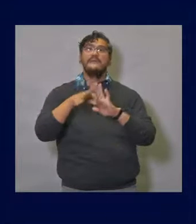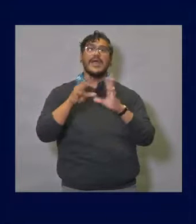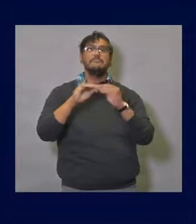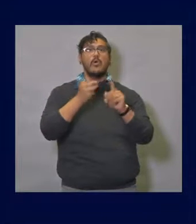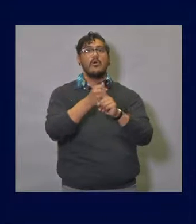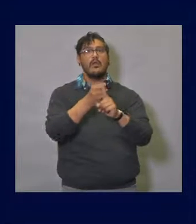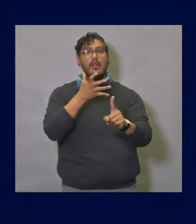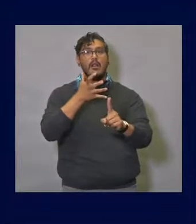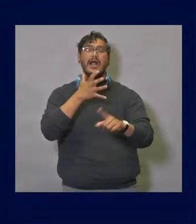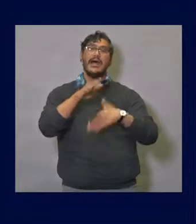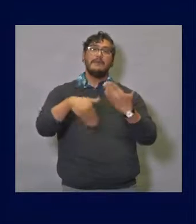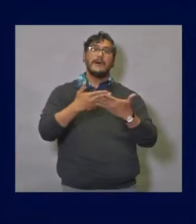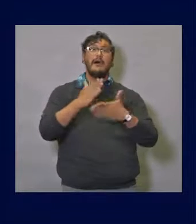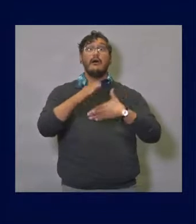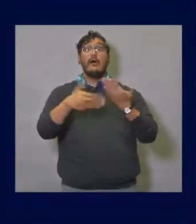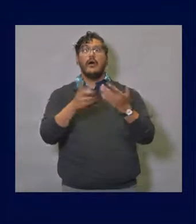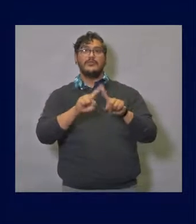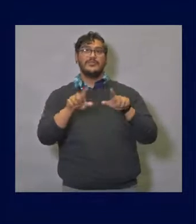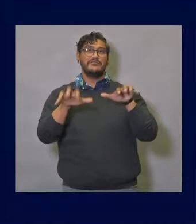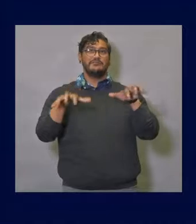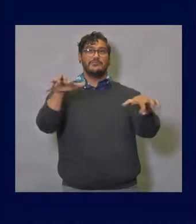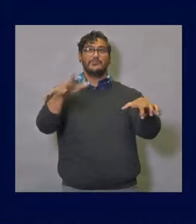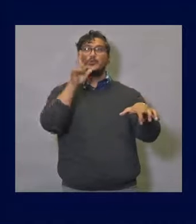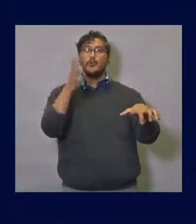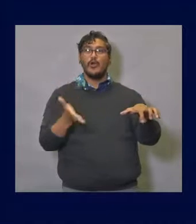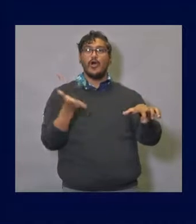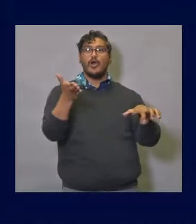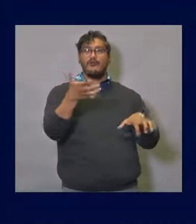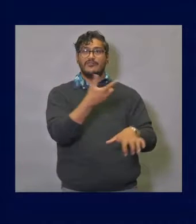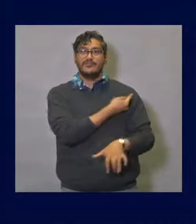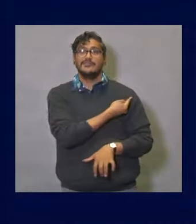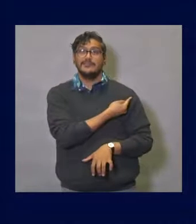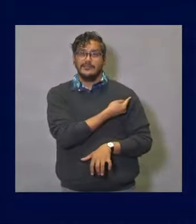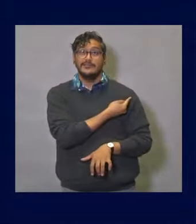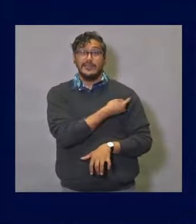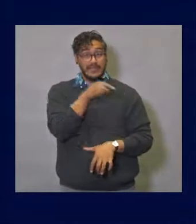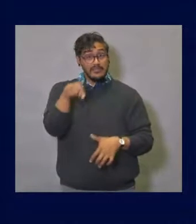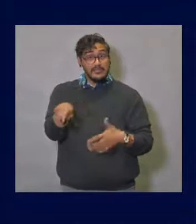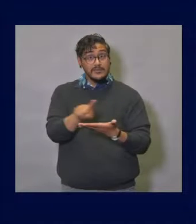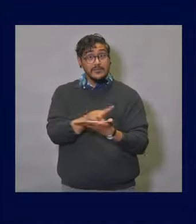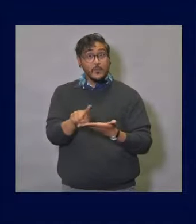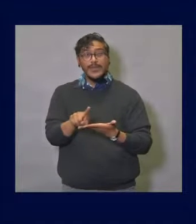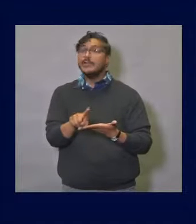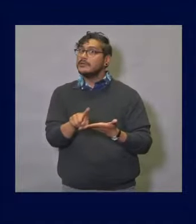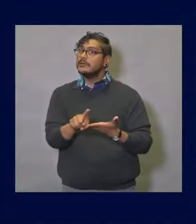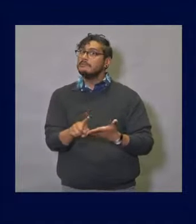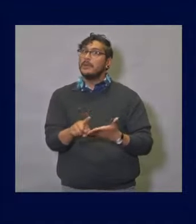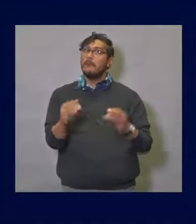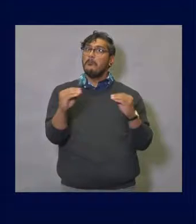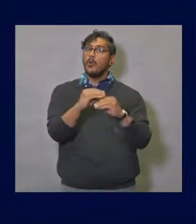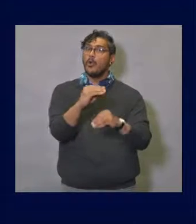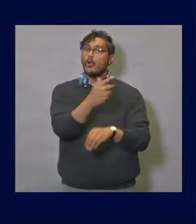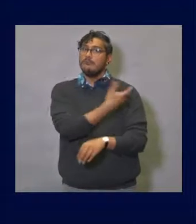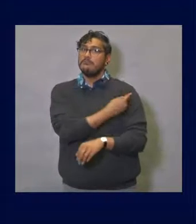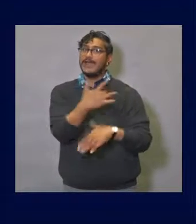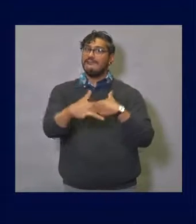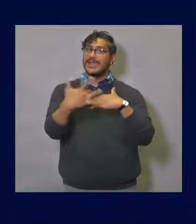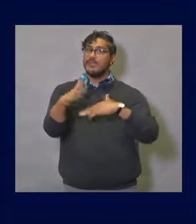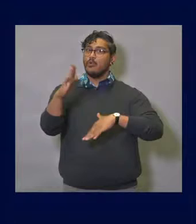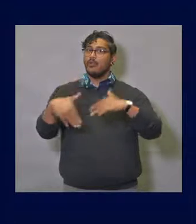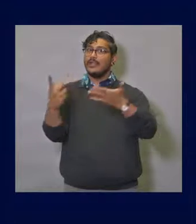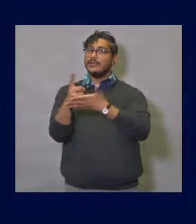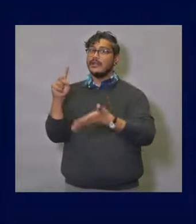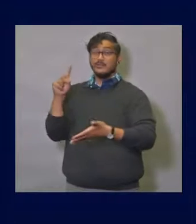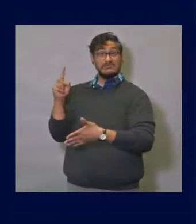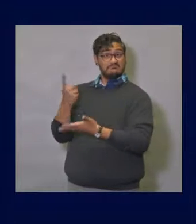be offering vaccine this upcoming week. Our allocation for this week is slightly higher than last week. Last week, we